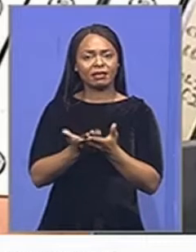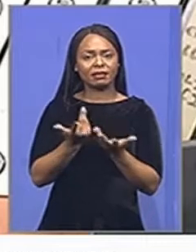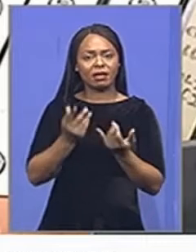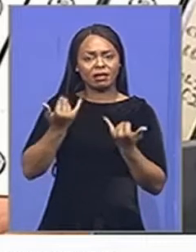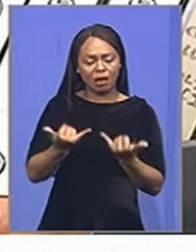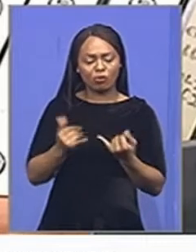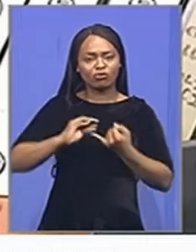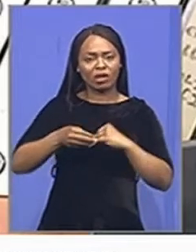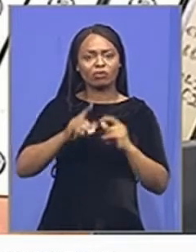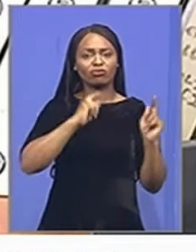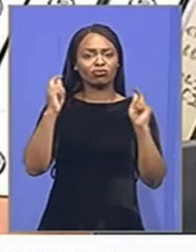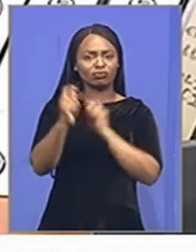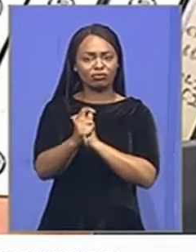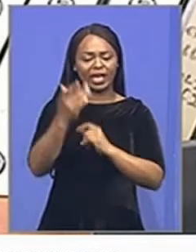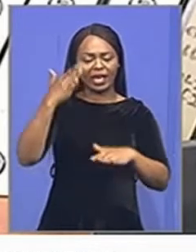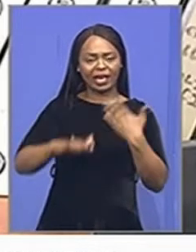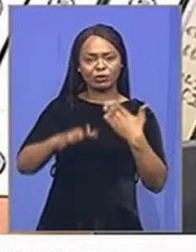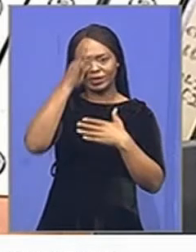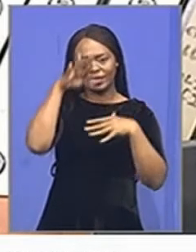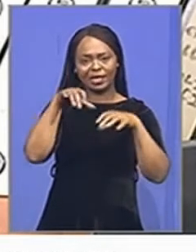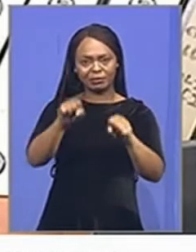would call an end to state capture.